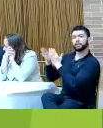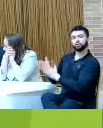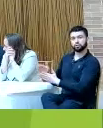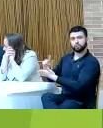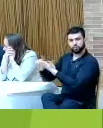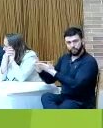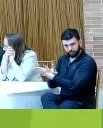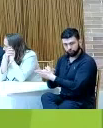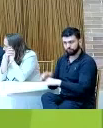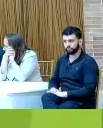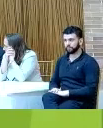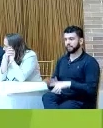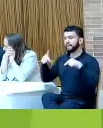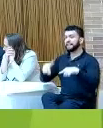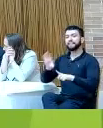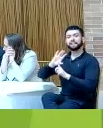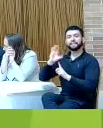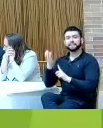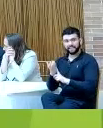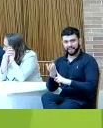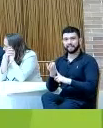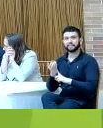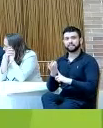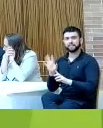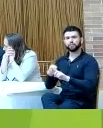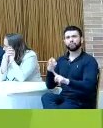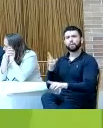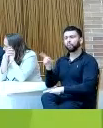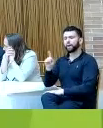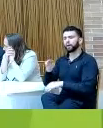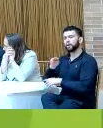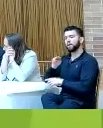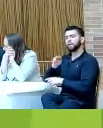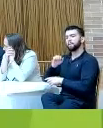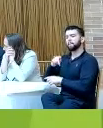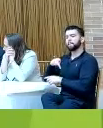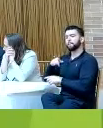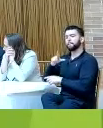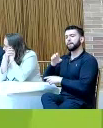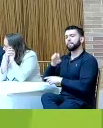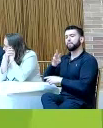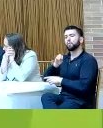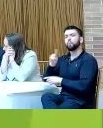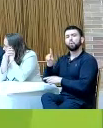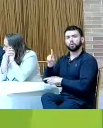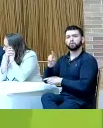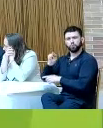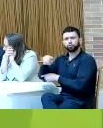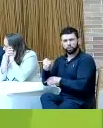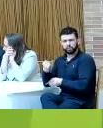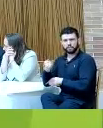and this case happens to origin from Maplewood New Jersey so it's the other side of the